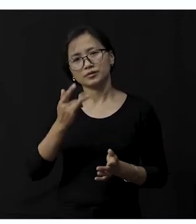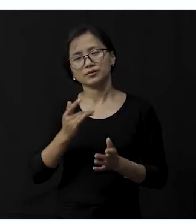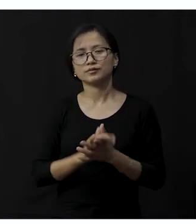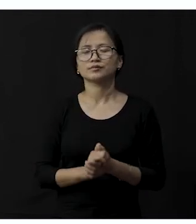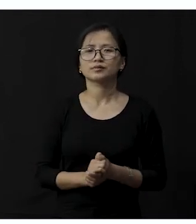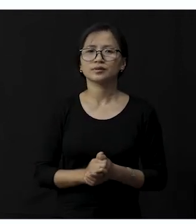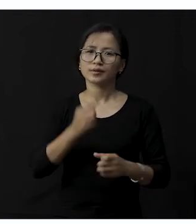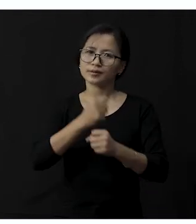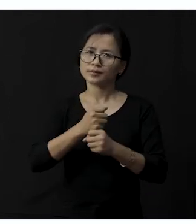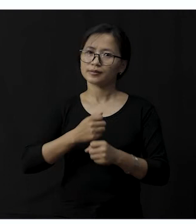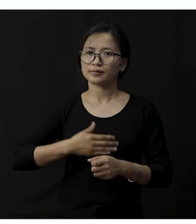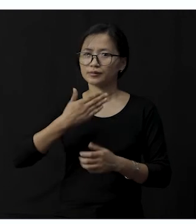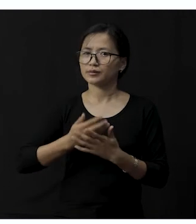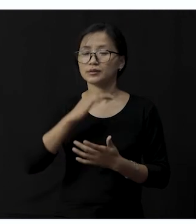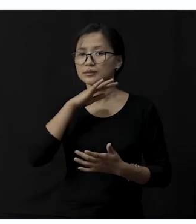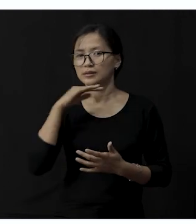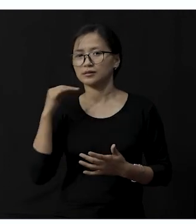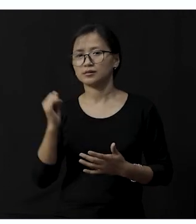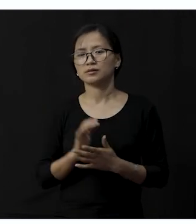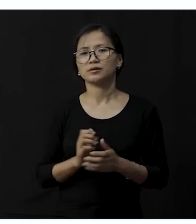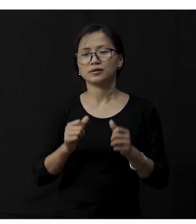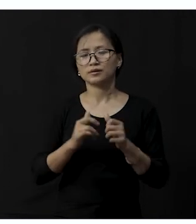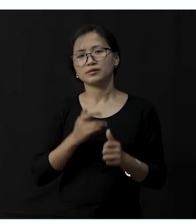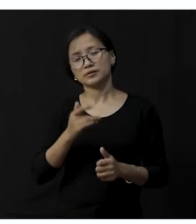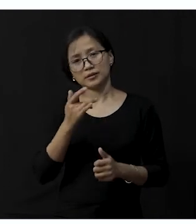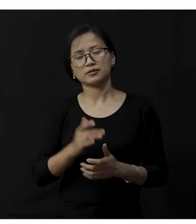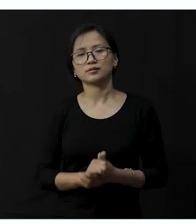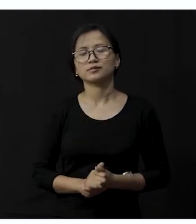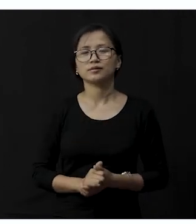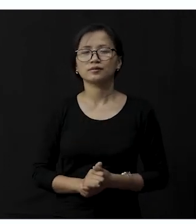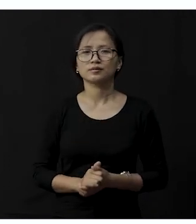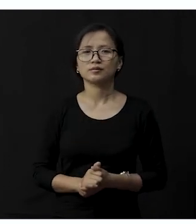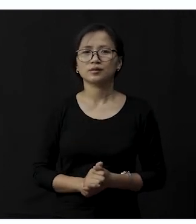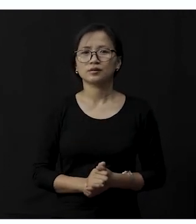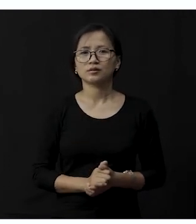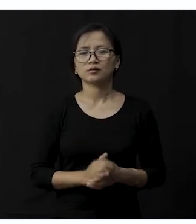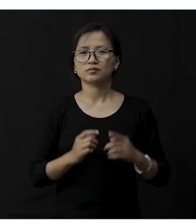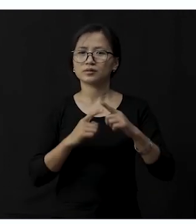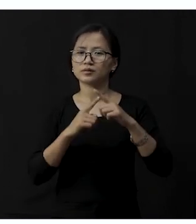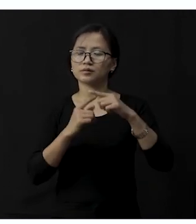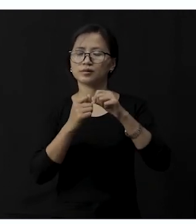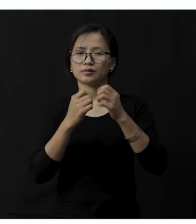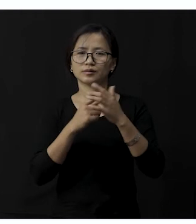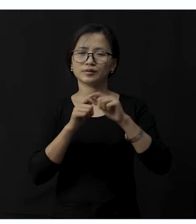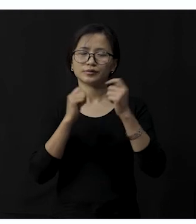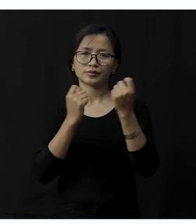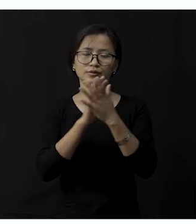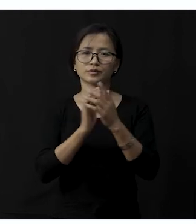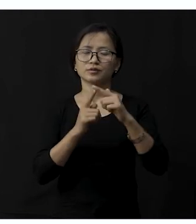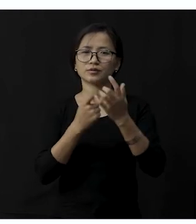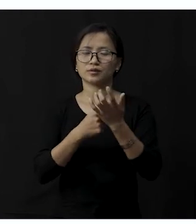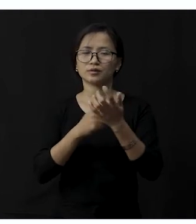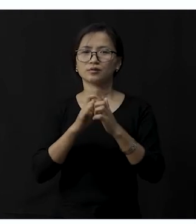green in color, green is your adjective. And if I say it is traditional, all festivals, remember,